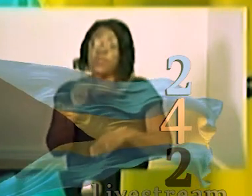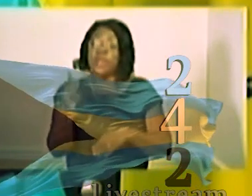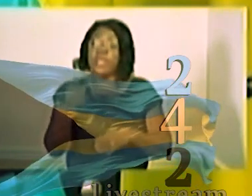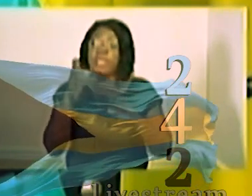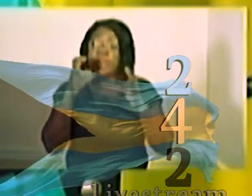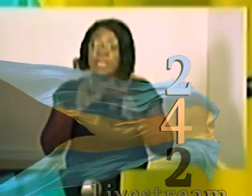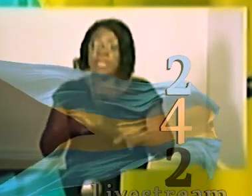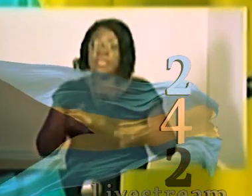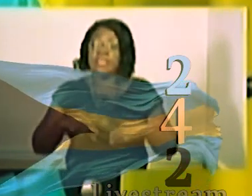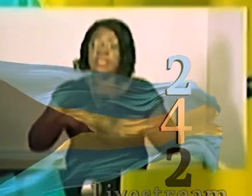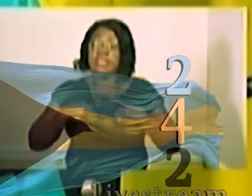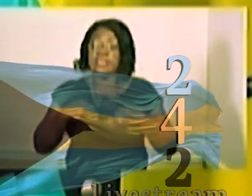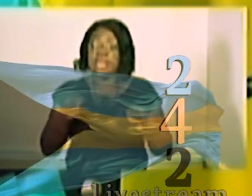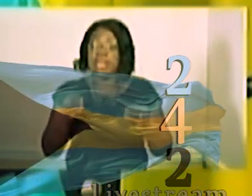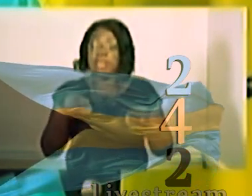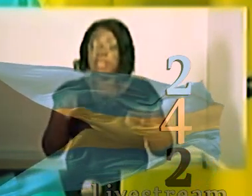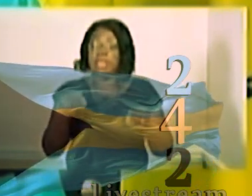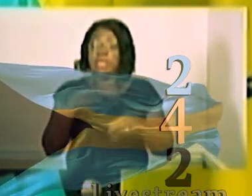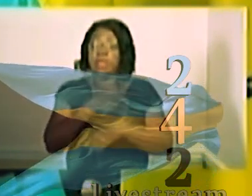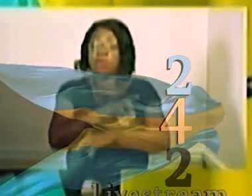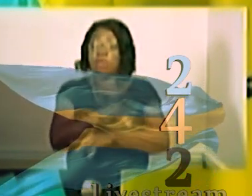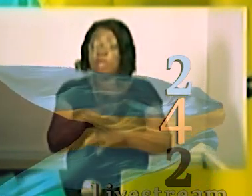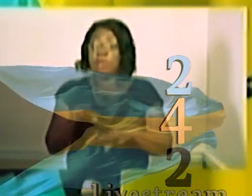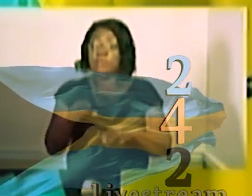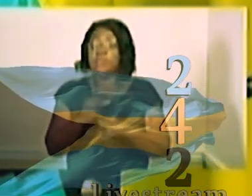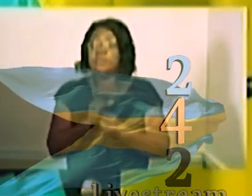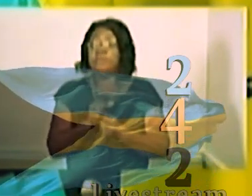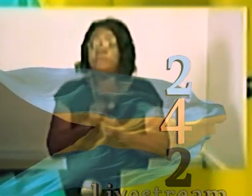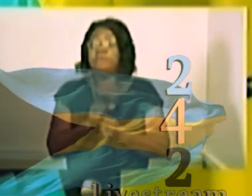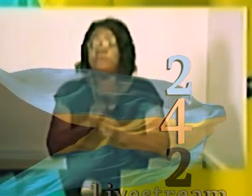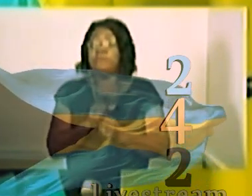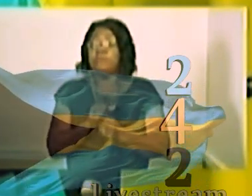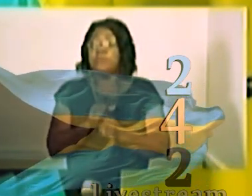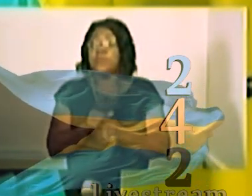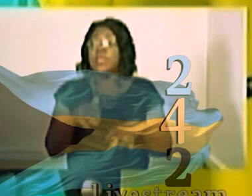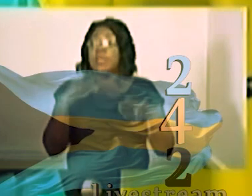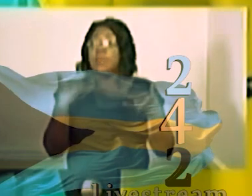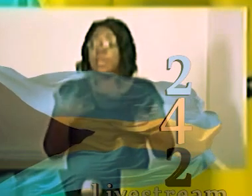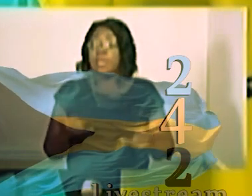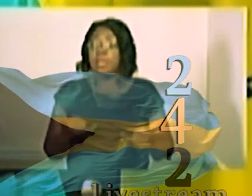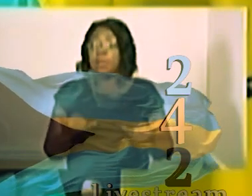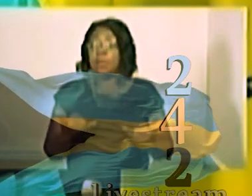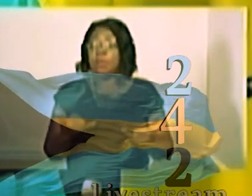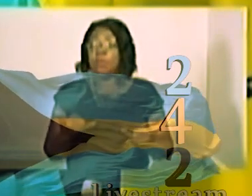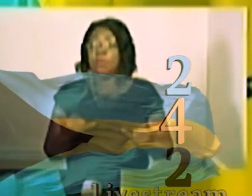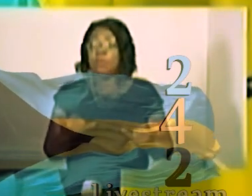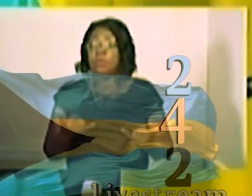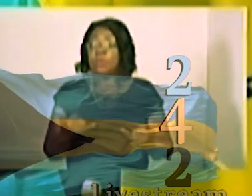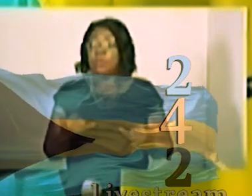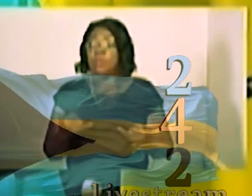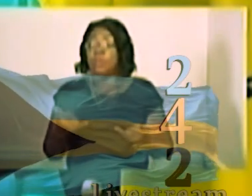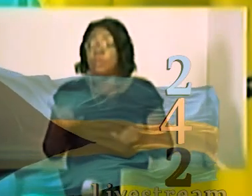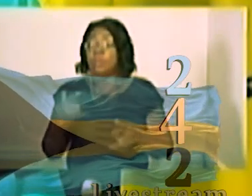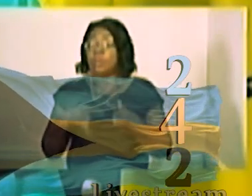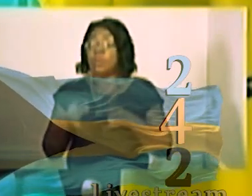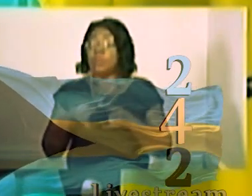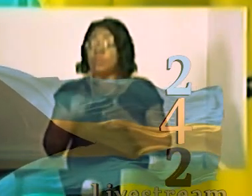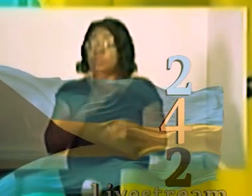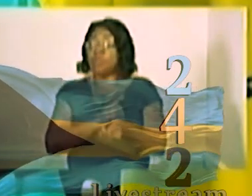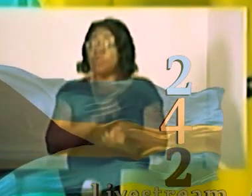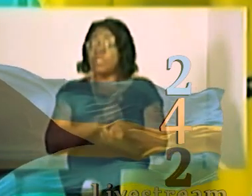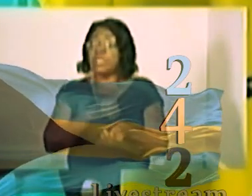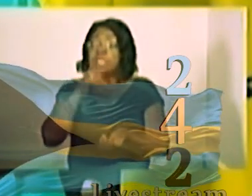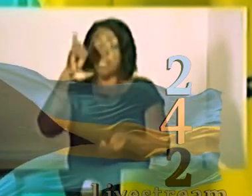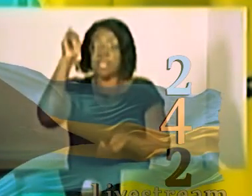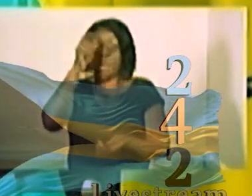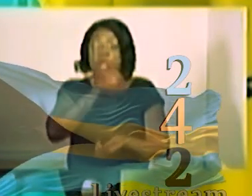them so that they can sell their various crabs. I would now hand over to Dr. Dahl